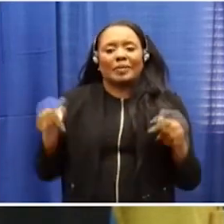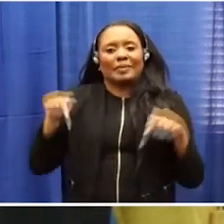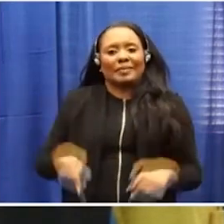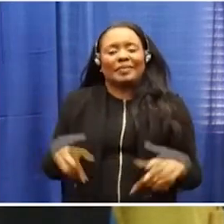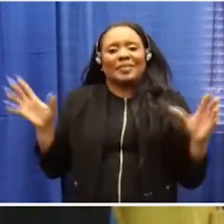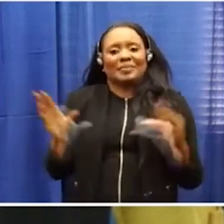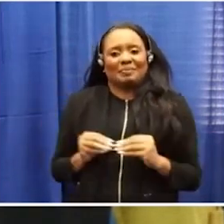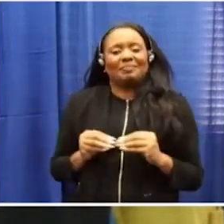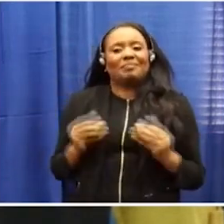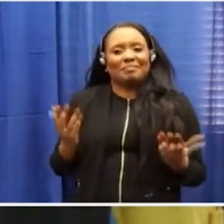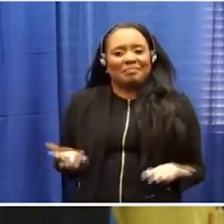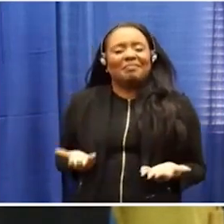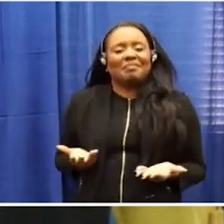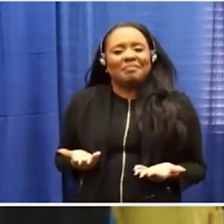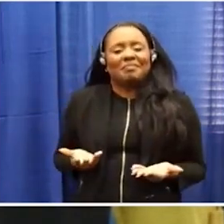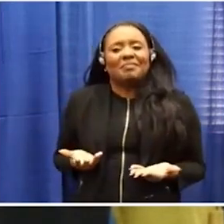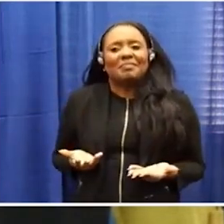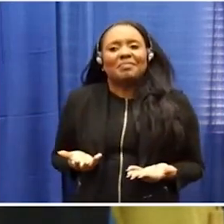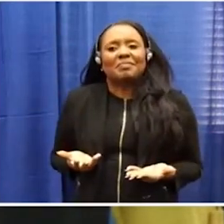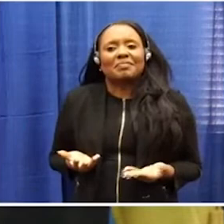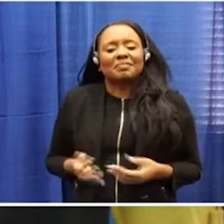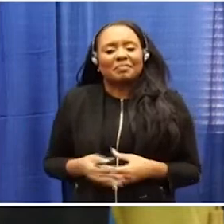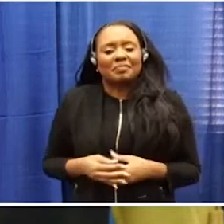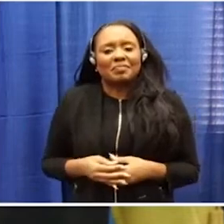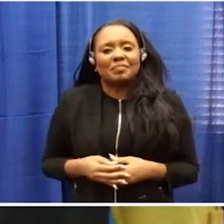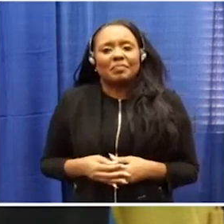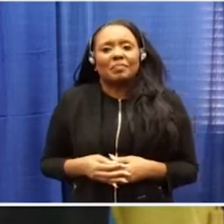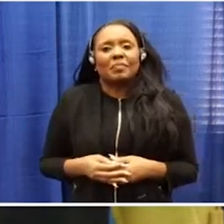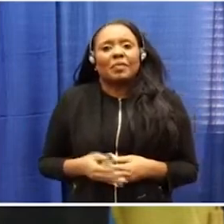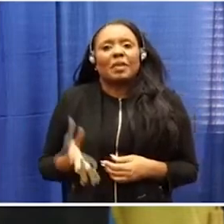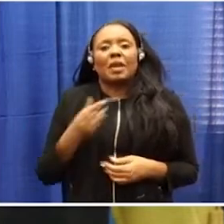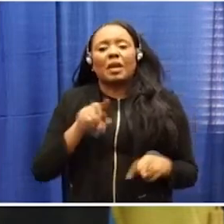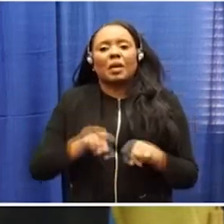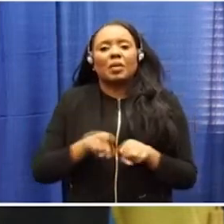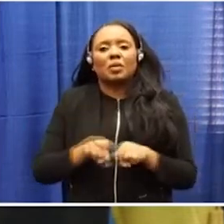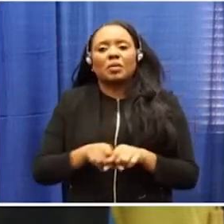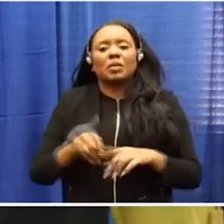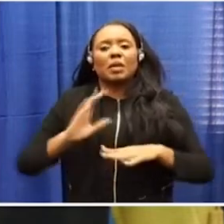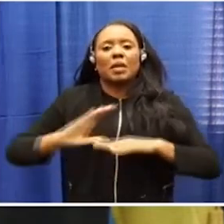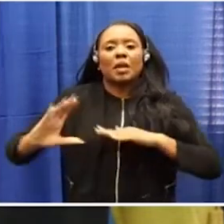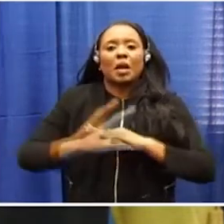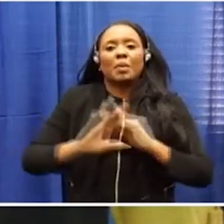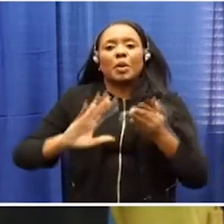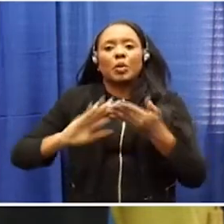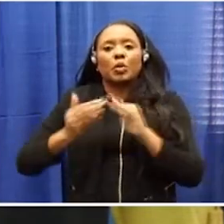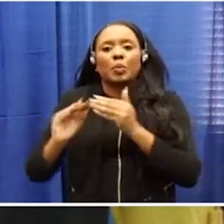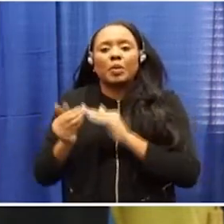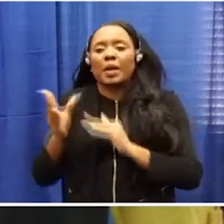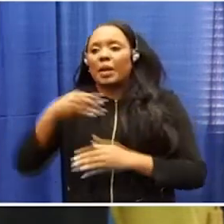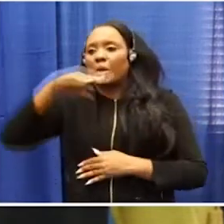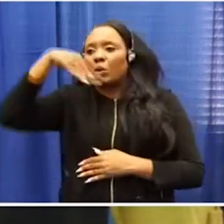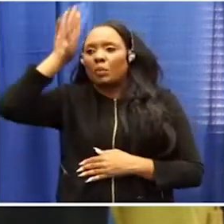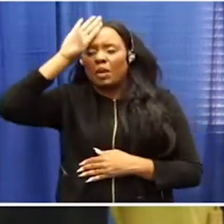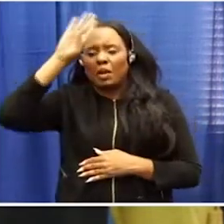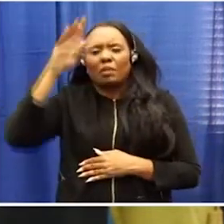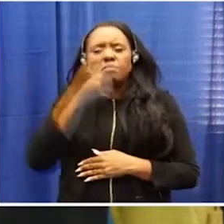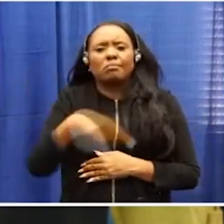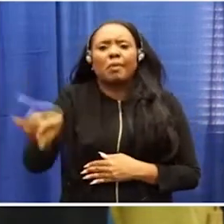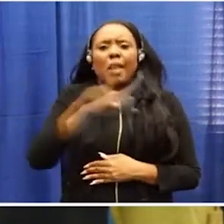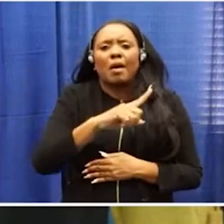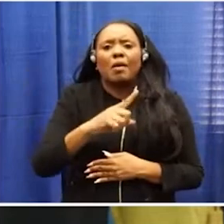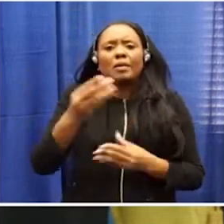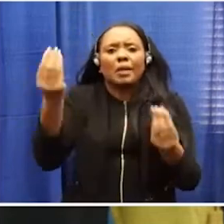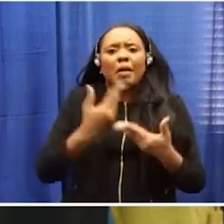summit of the heads of state and government of the Caribbean community and Cuba. The warm welcomes and